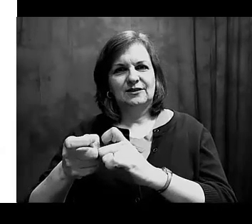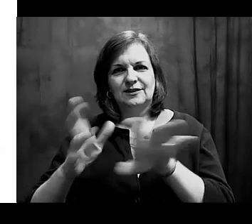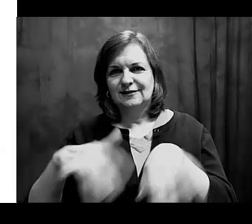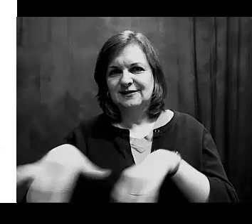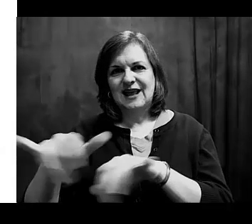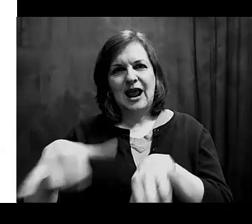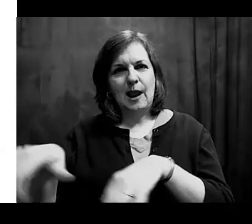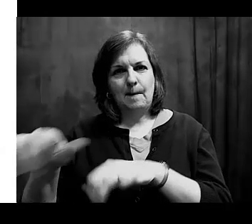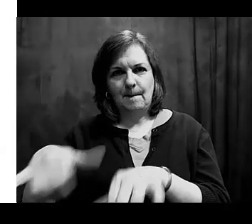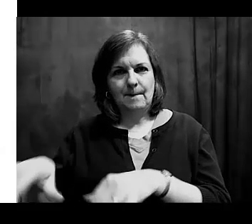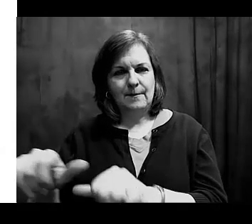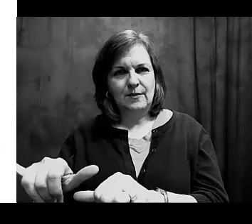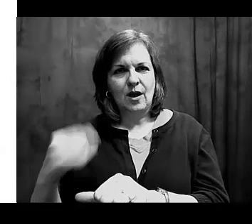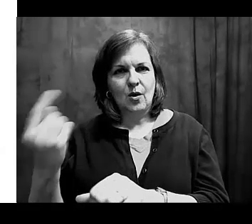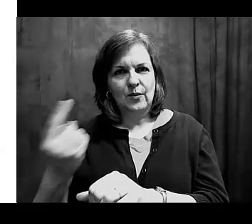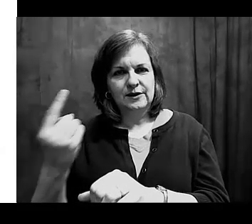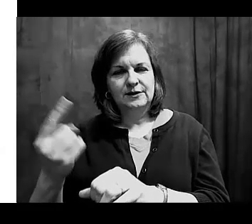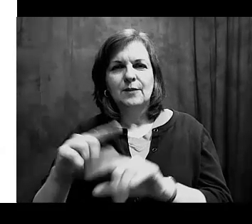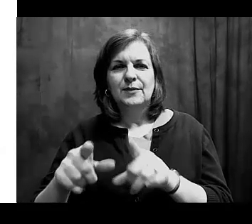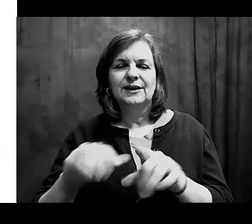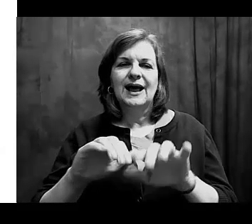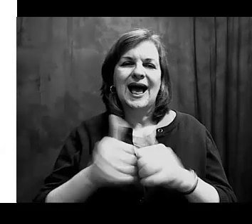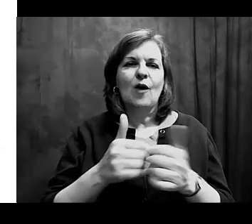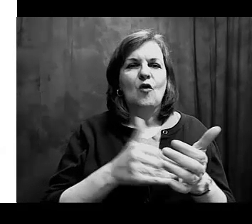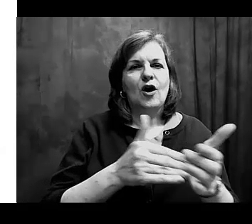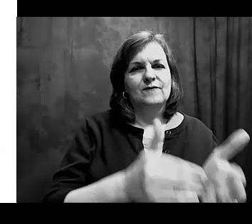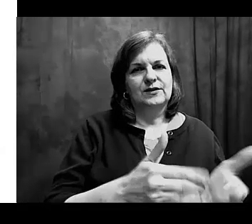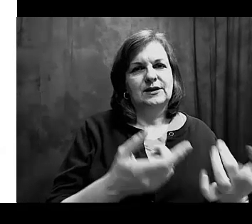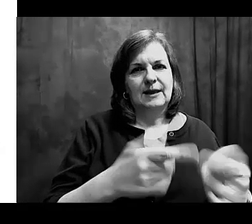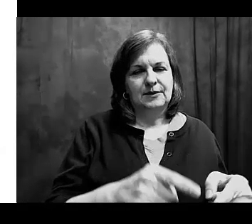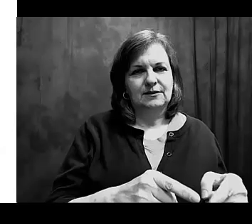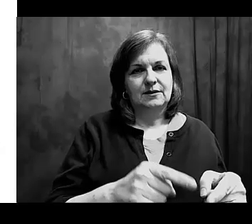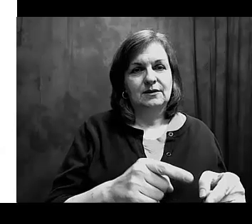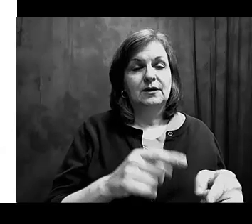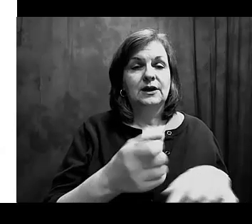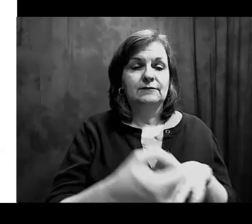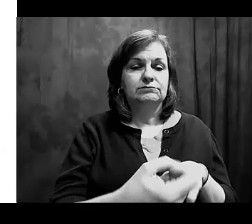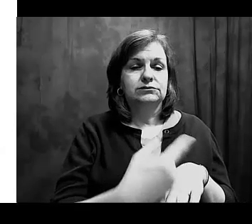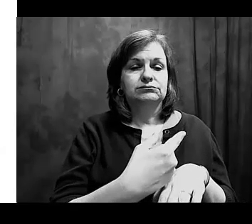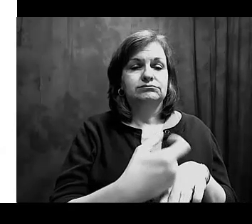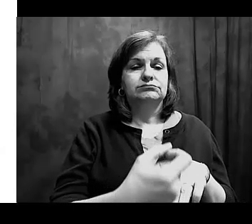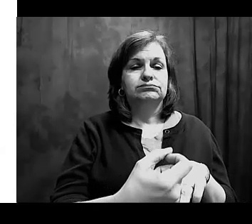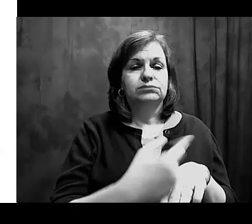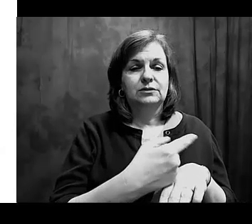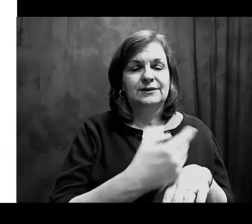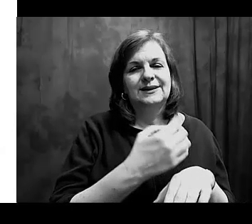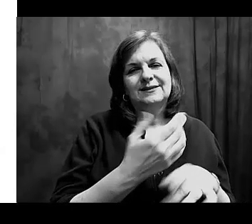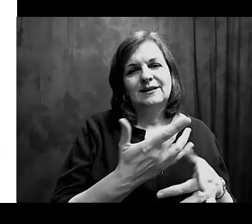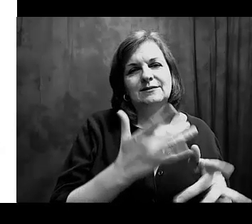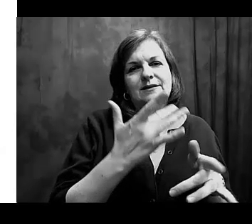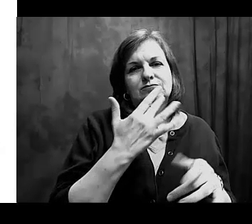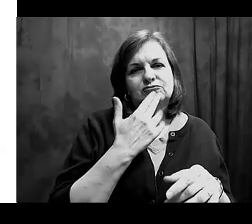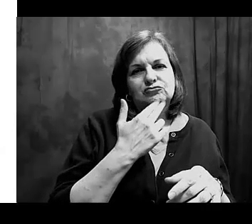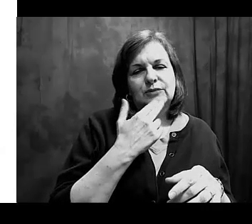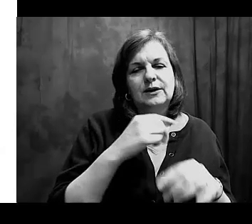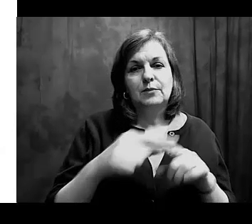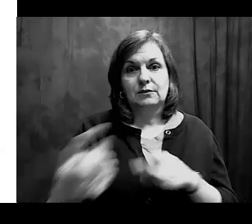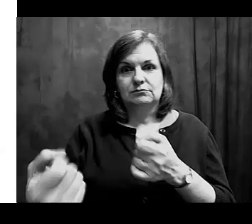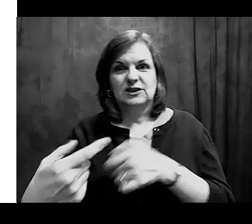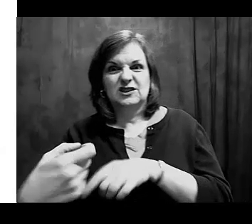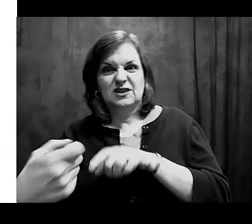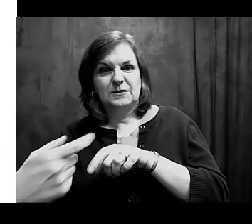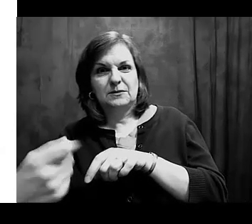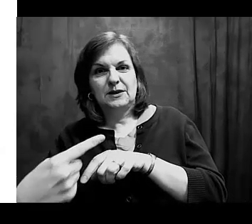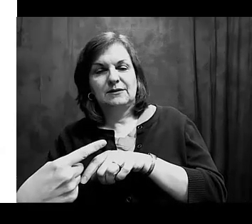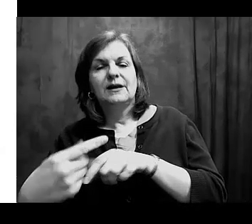that if the stimulus is sensed as being stronger, so if you have something that is really,